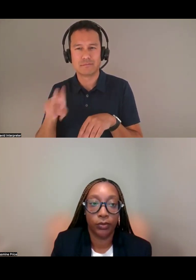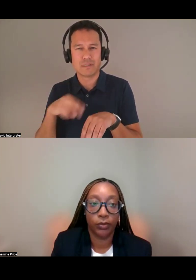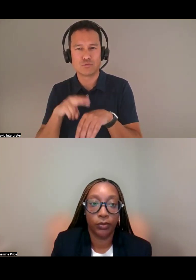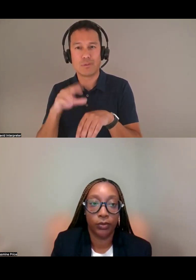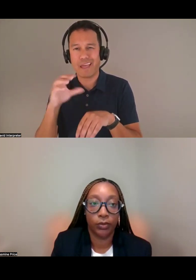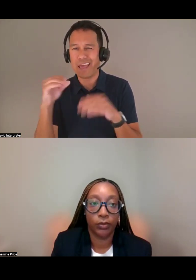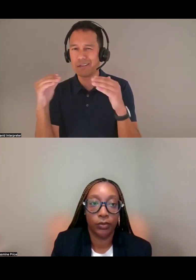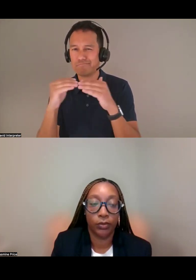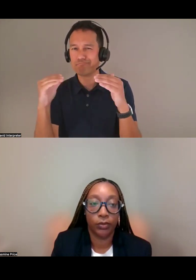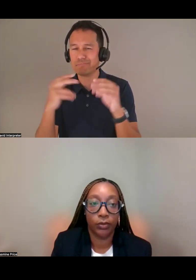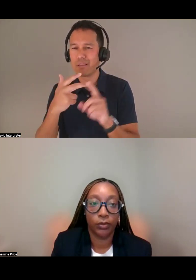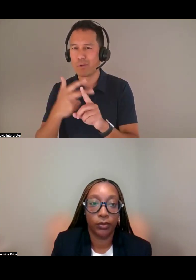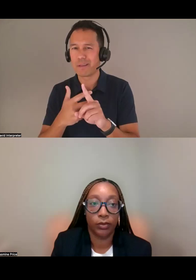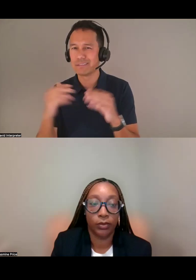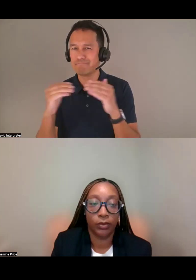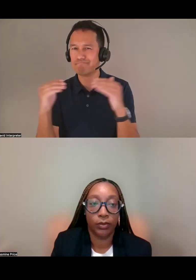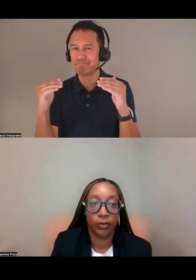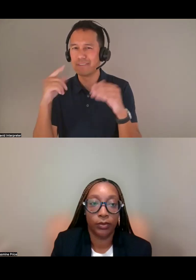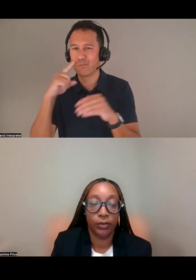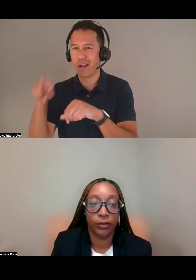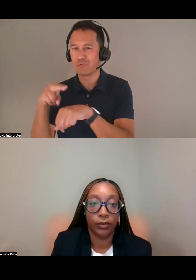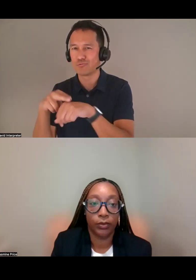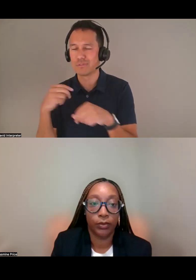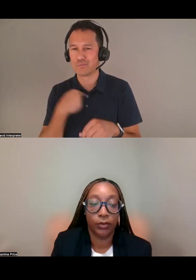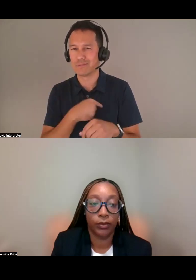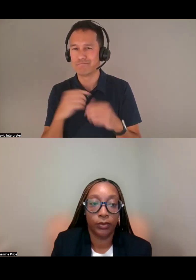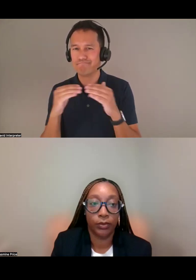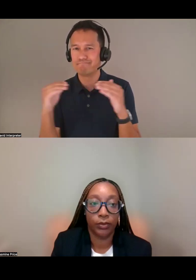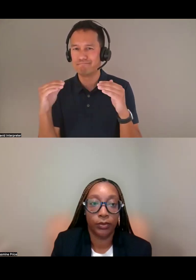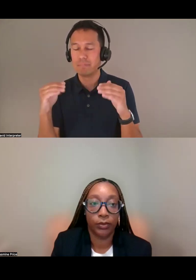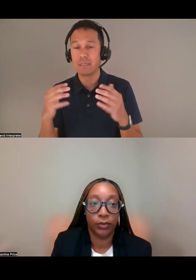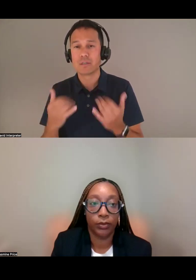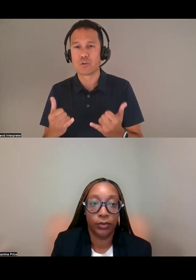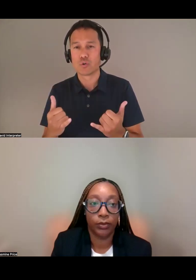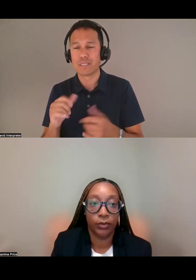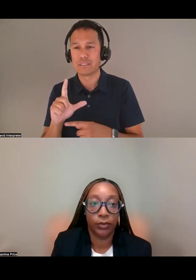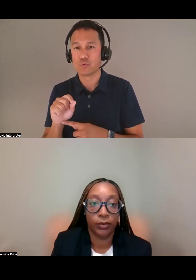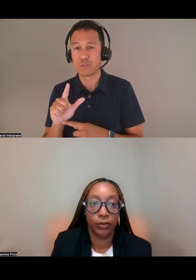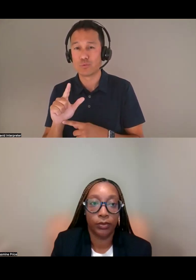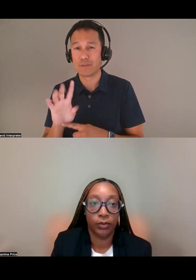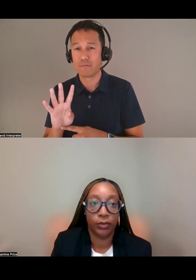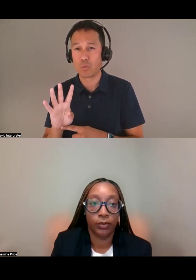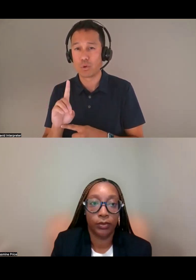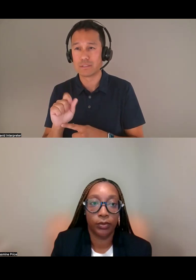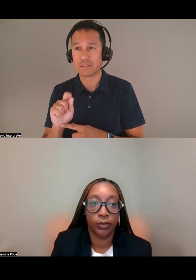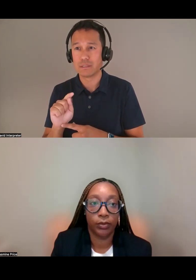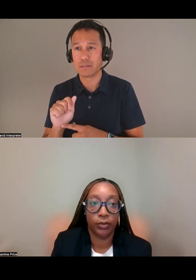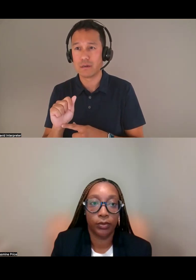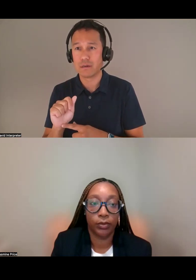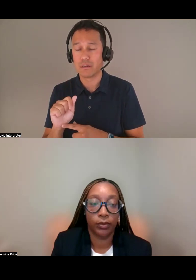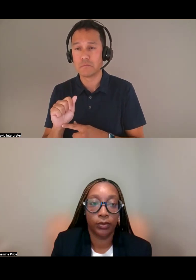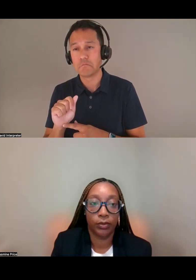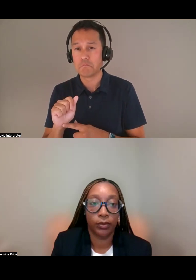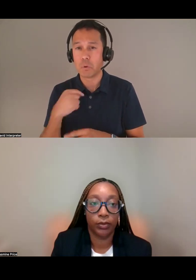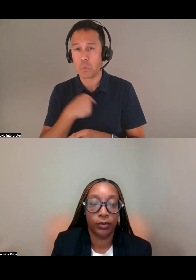for 3 months. And I think the current data for 2024 has us a little